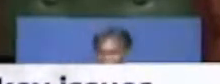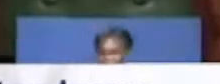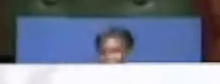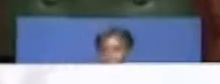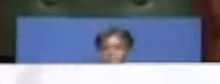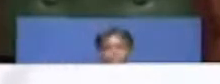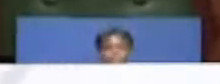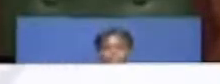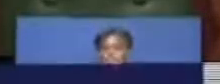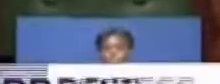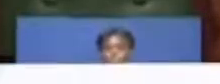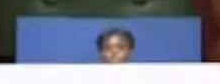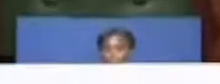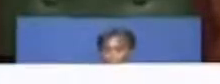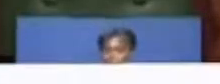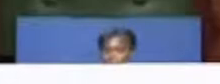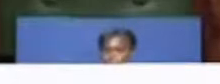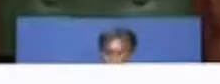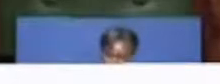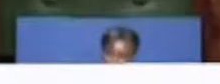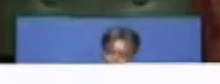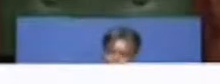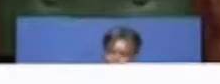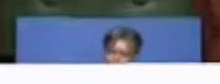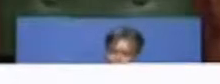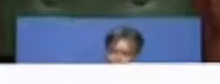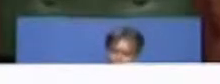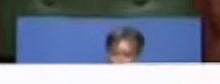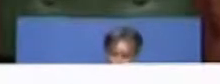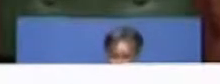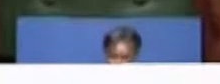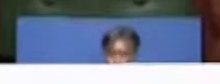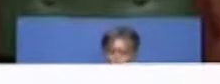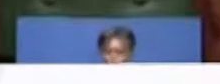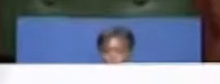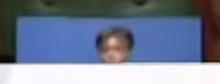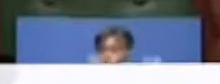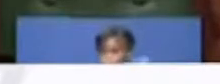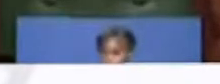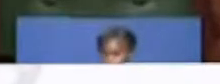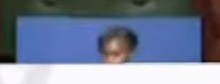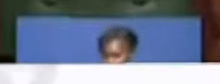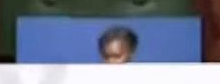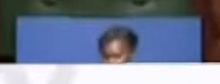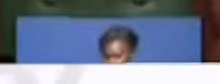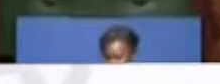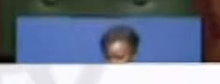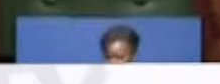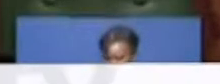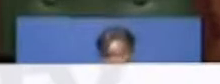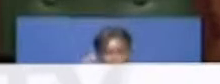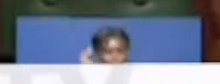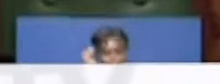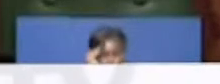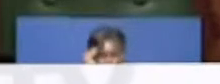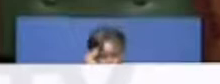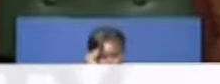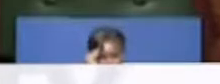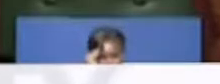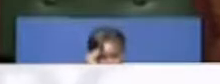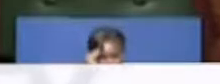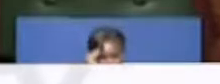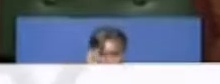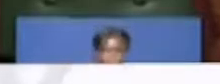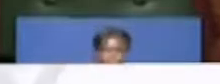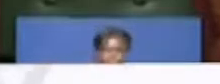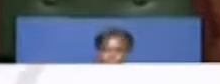financial year, we have ensured that about 1/4 of our national budget was allocated to education. And in a call to